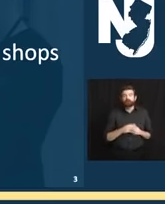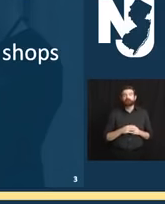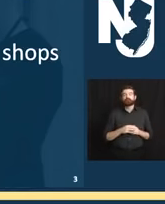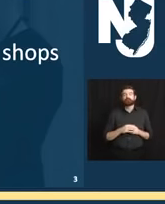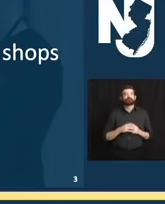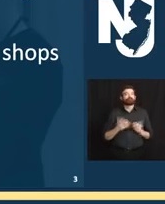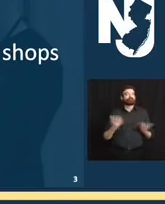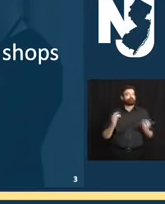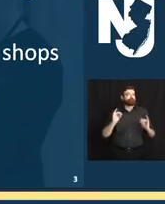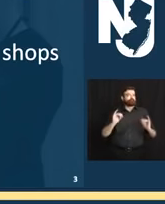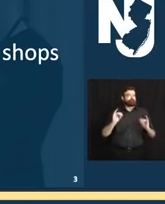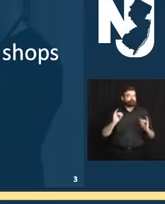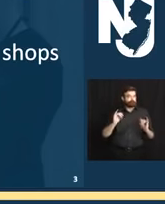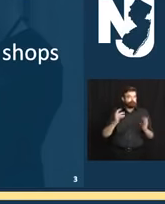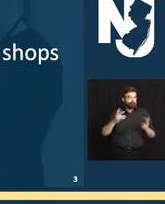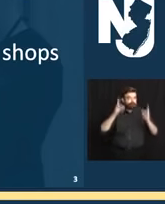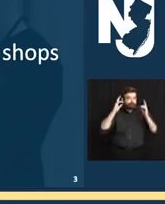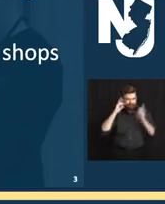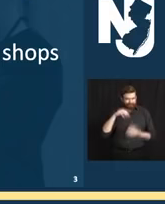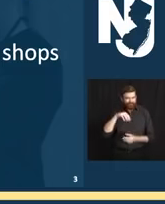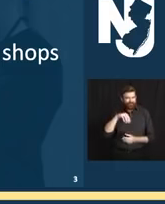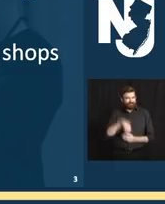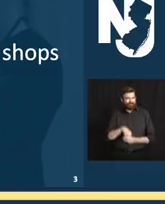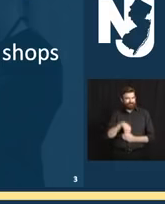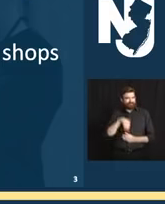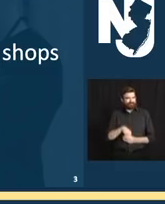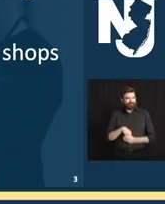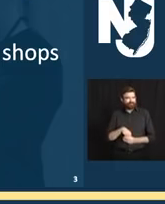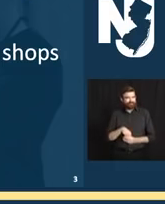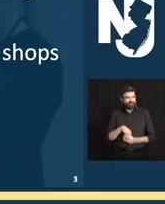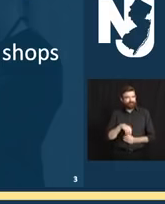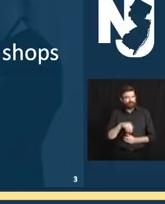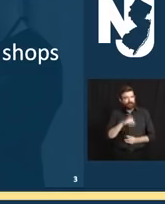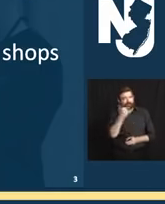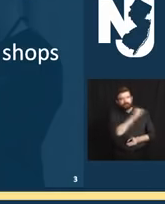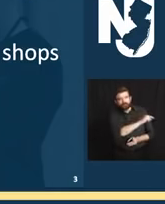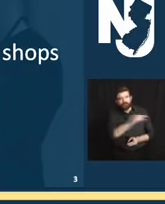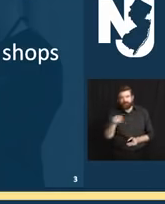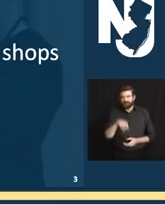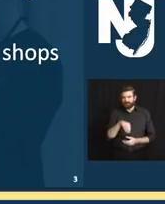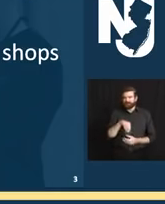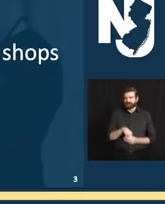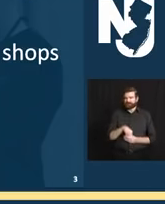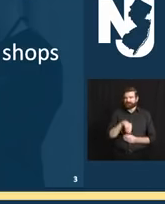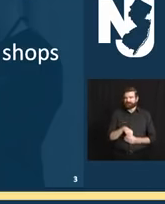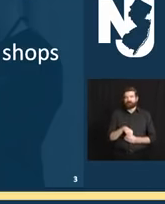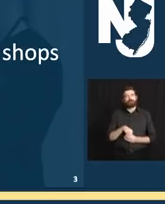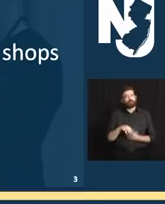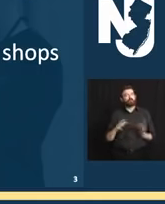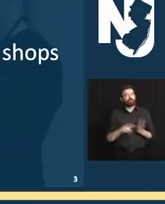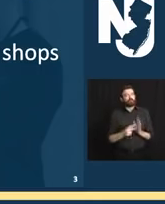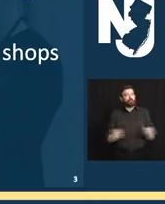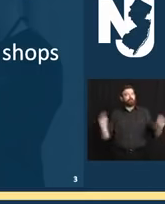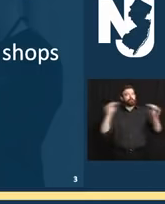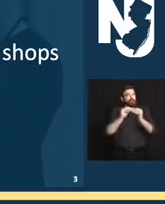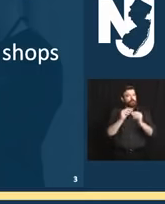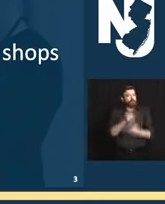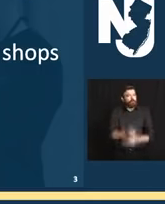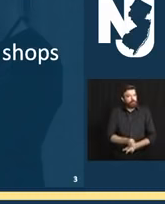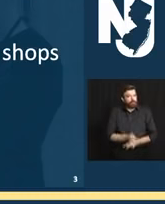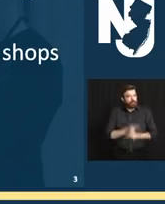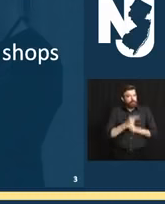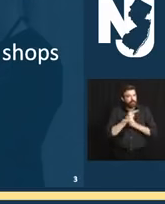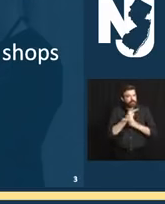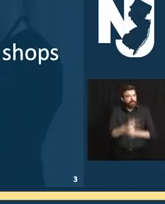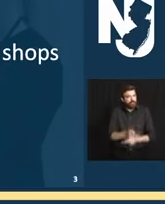we're going to have to be really, really careful, folks, on this one. So the entities, the businesses are setting